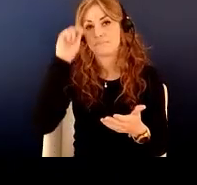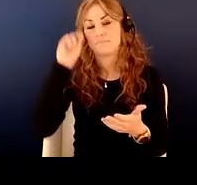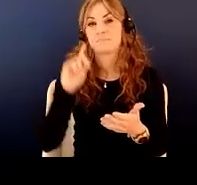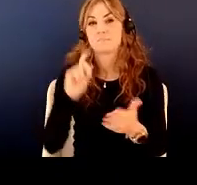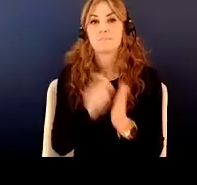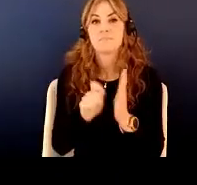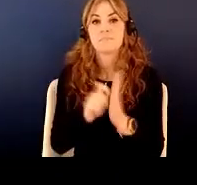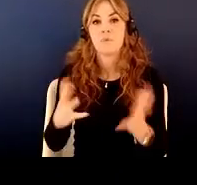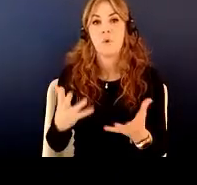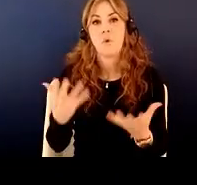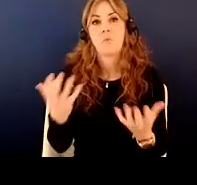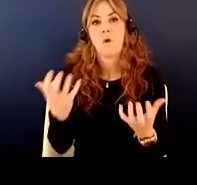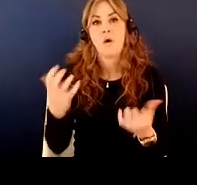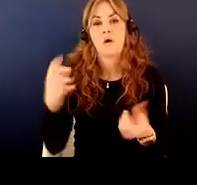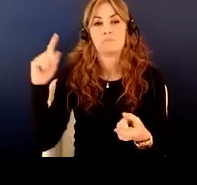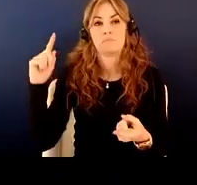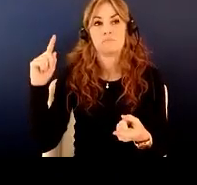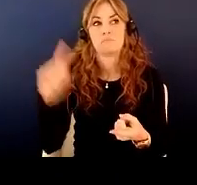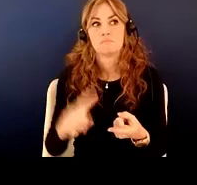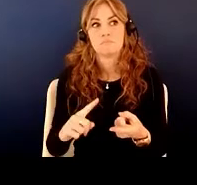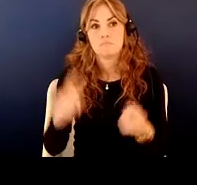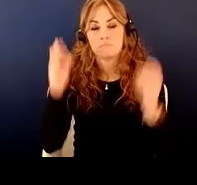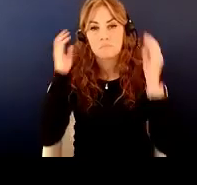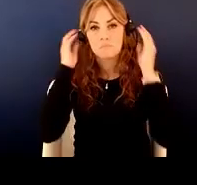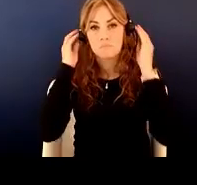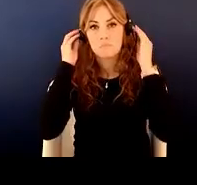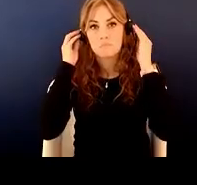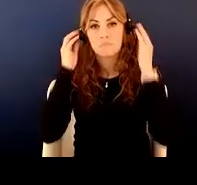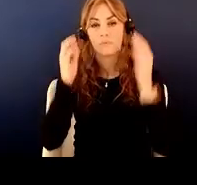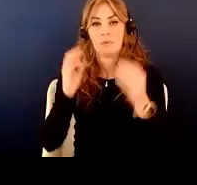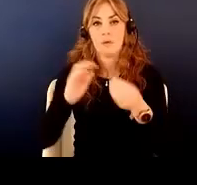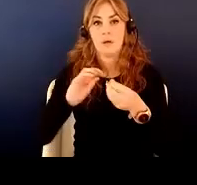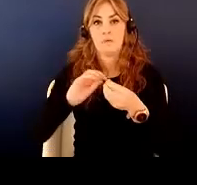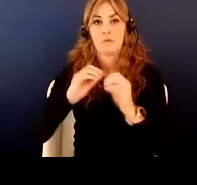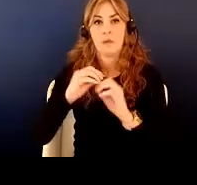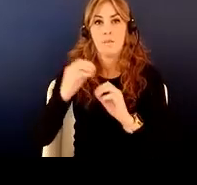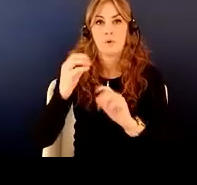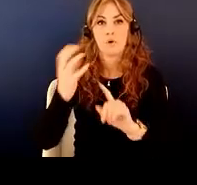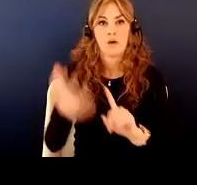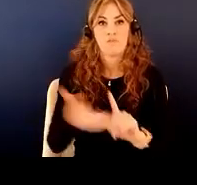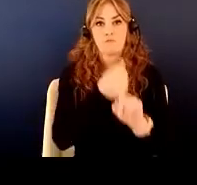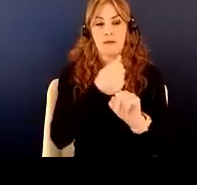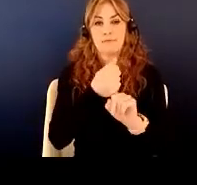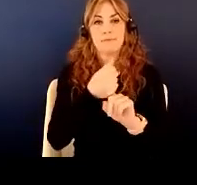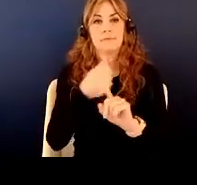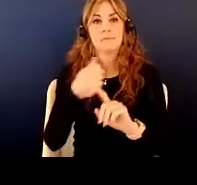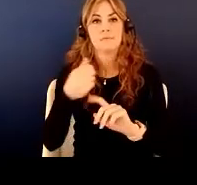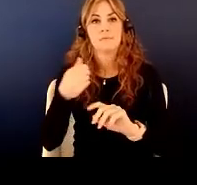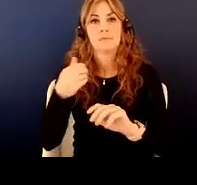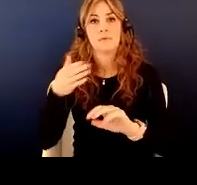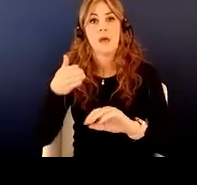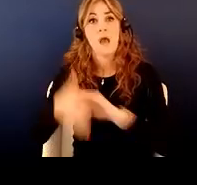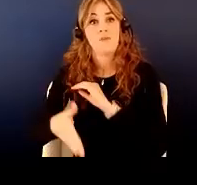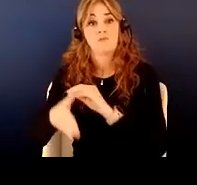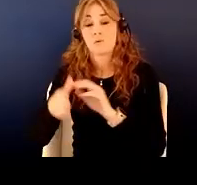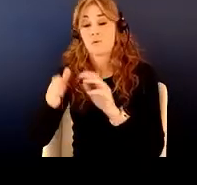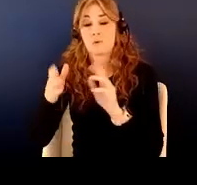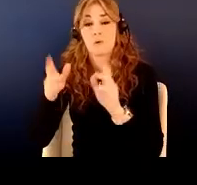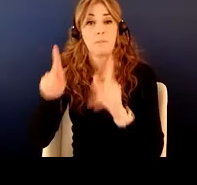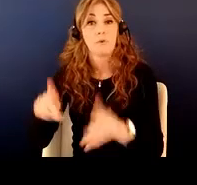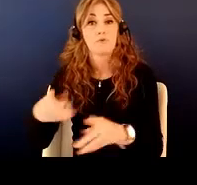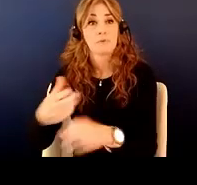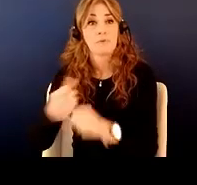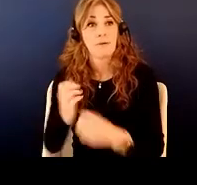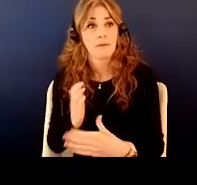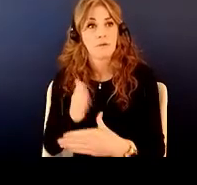in reducing the number of arrests after the individuals received an